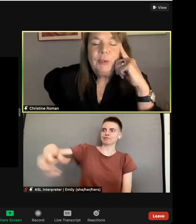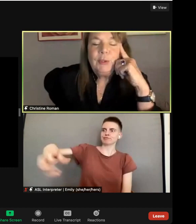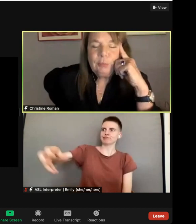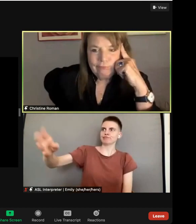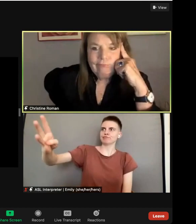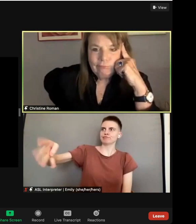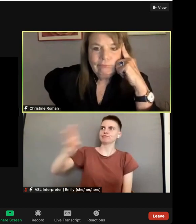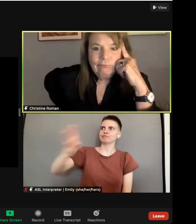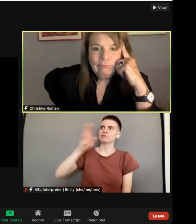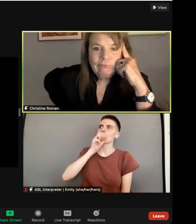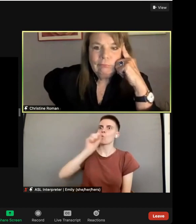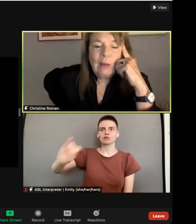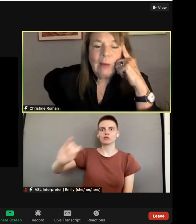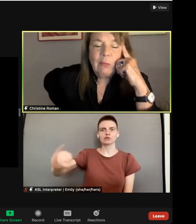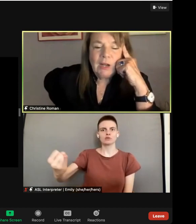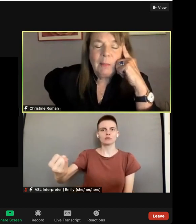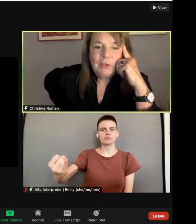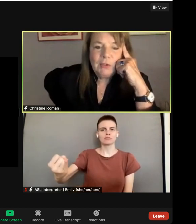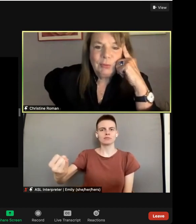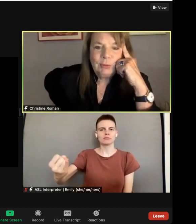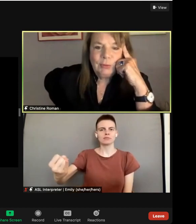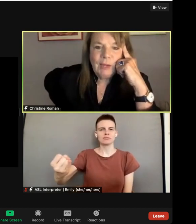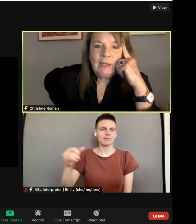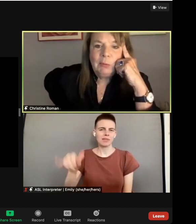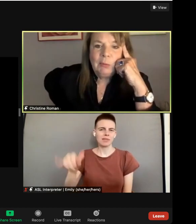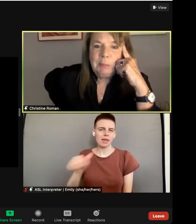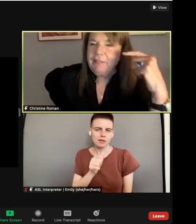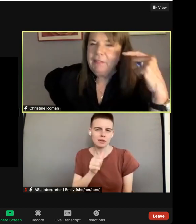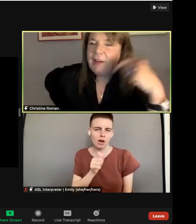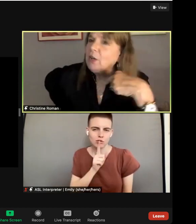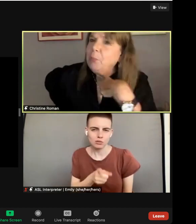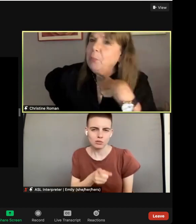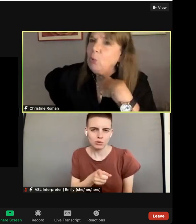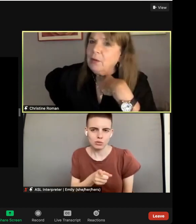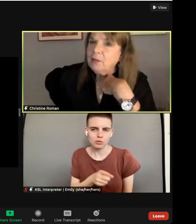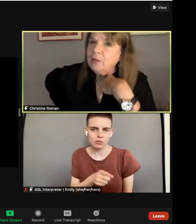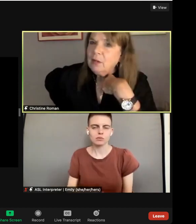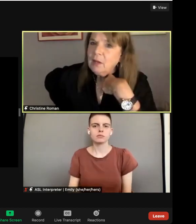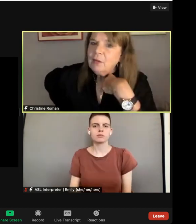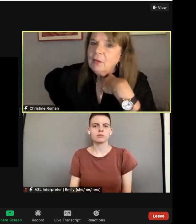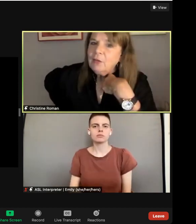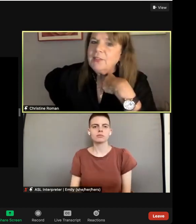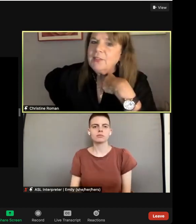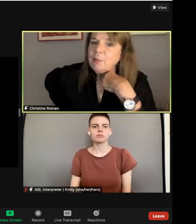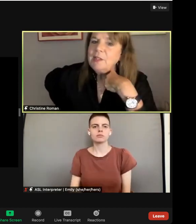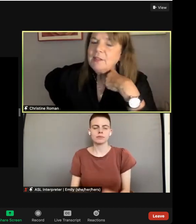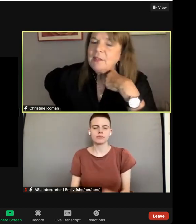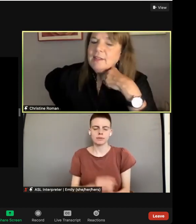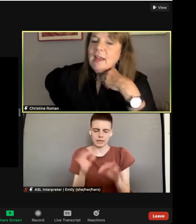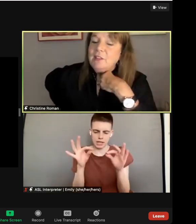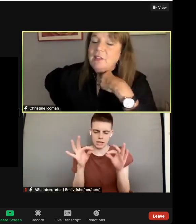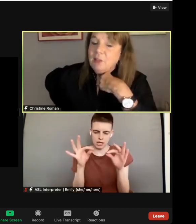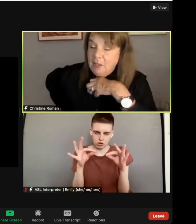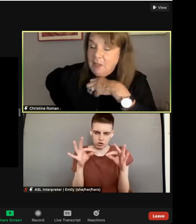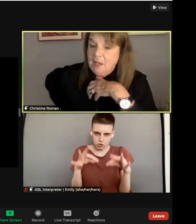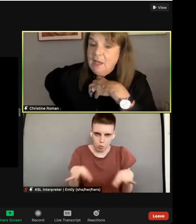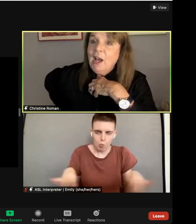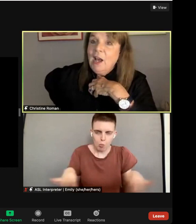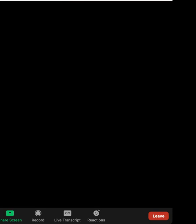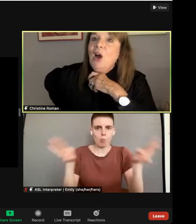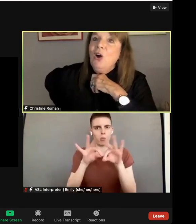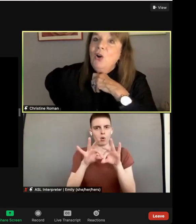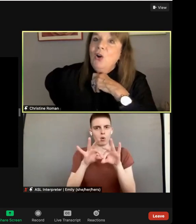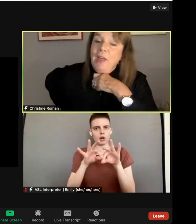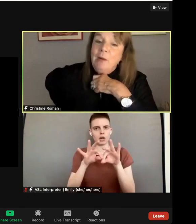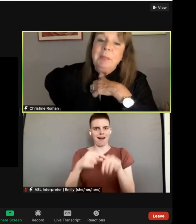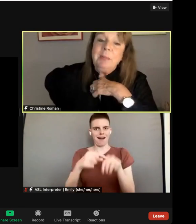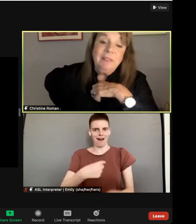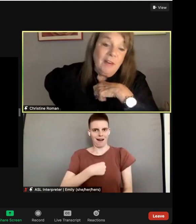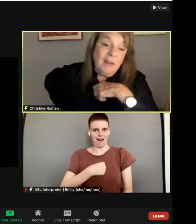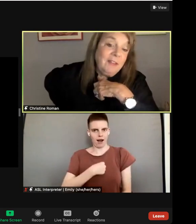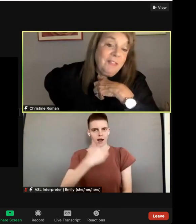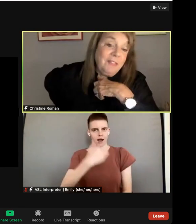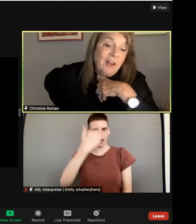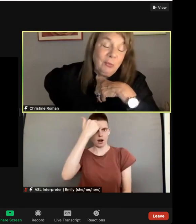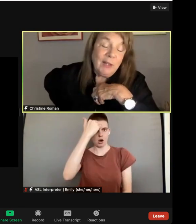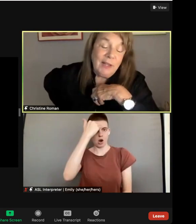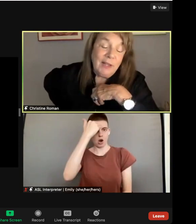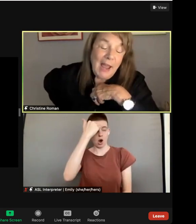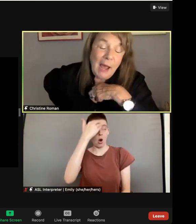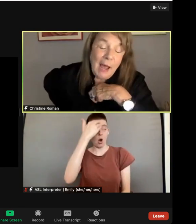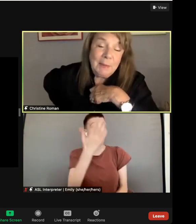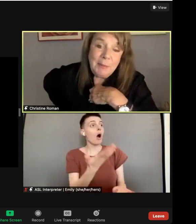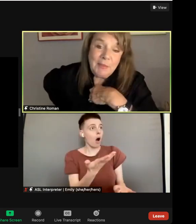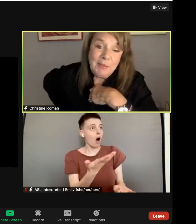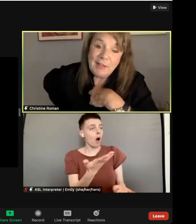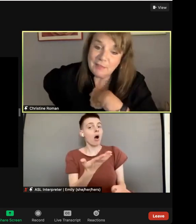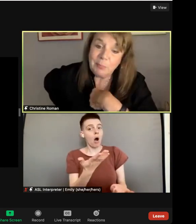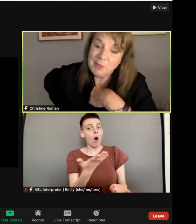not be true. That would not be true. And it would be very important for someone to say to me, oh, that would be fun if that